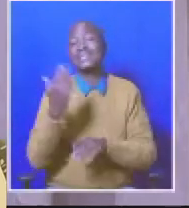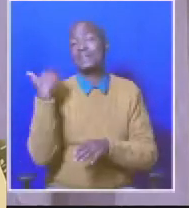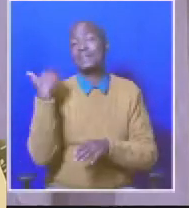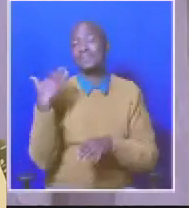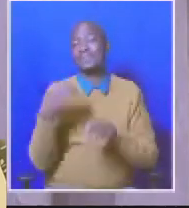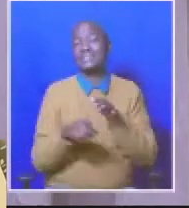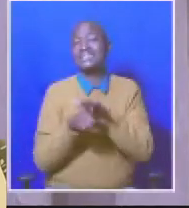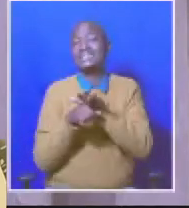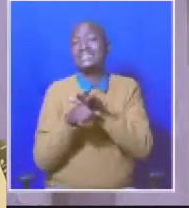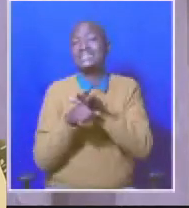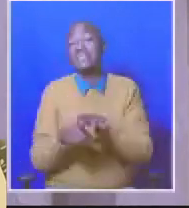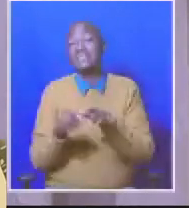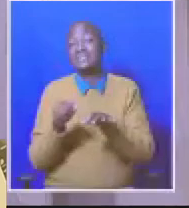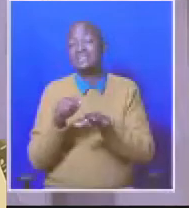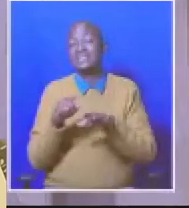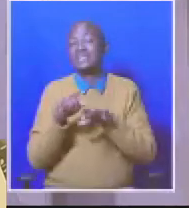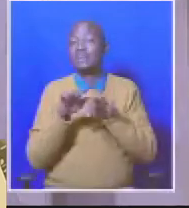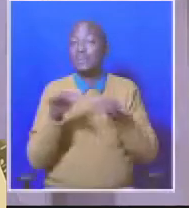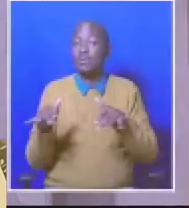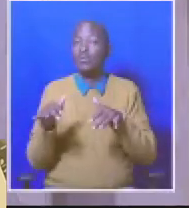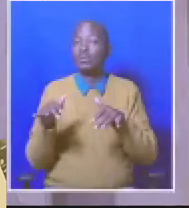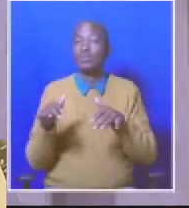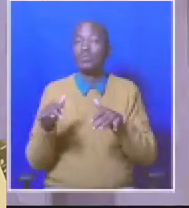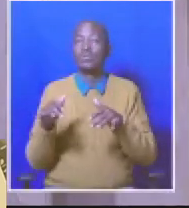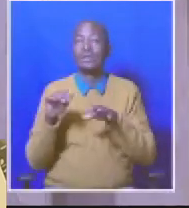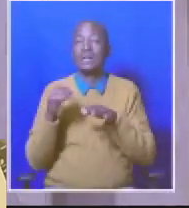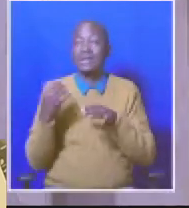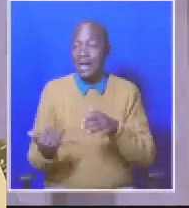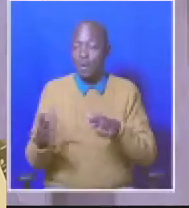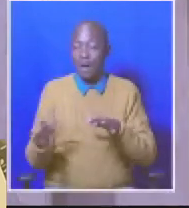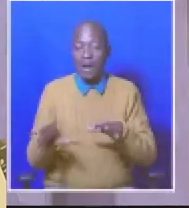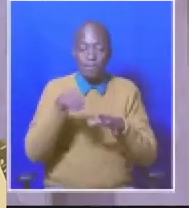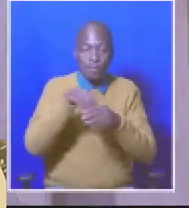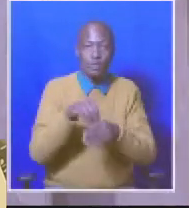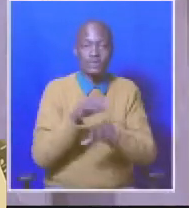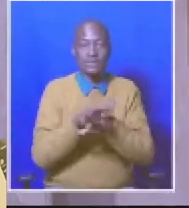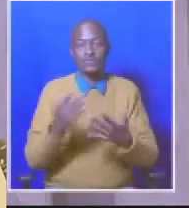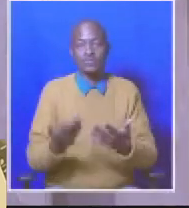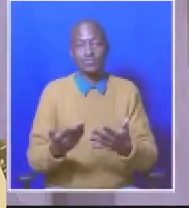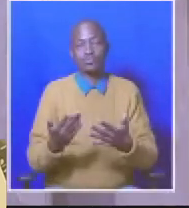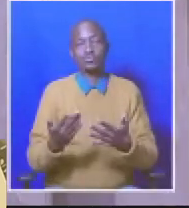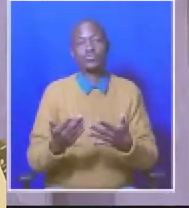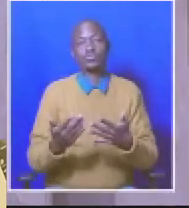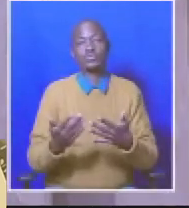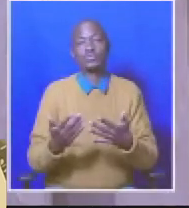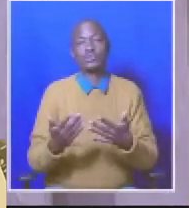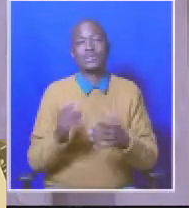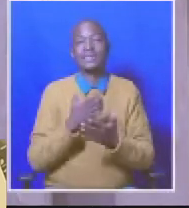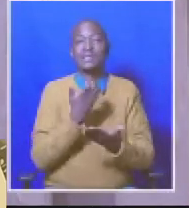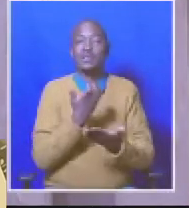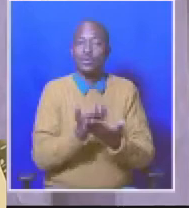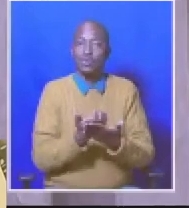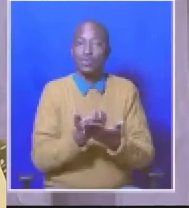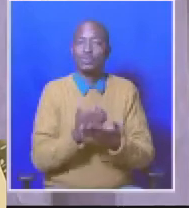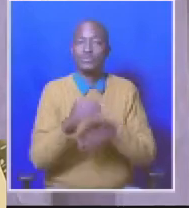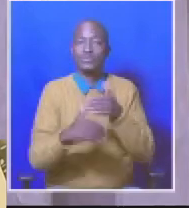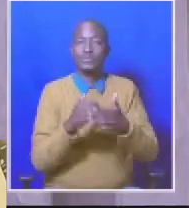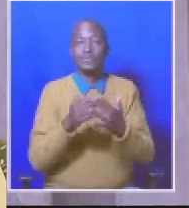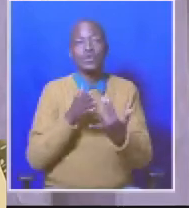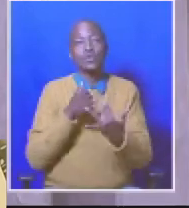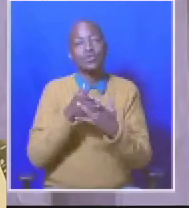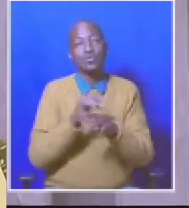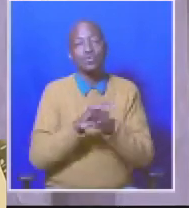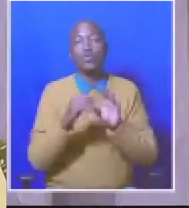disadvantaged are also brought into the mainstream of the economy through